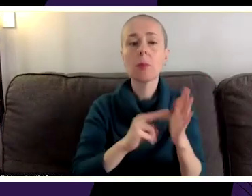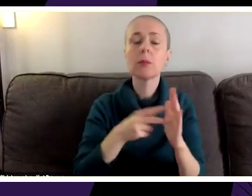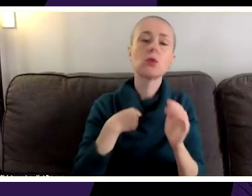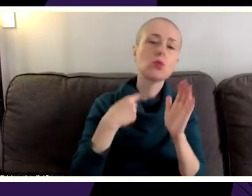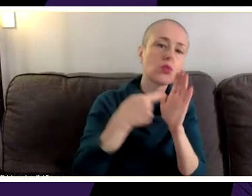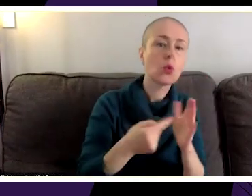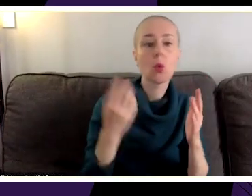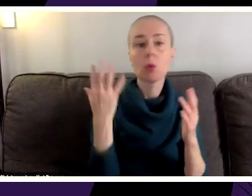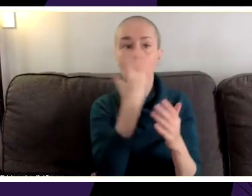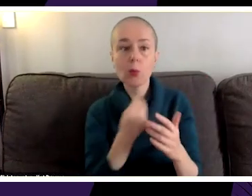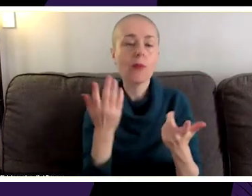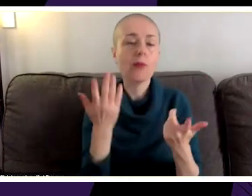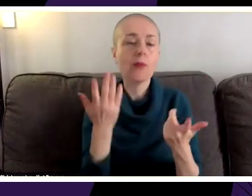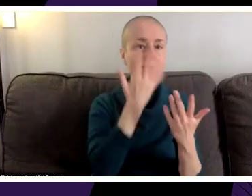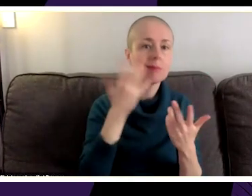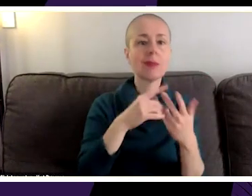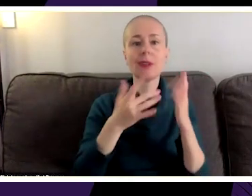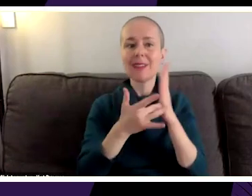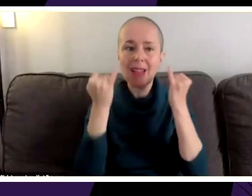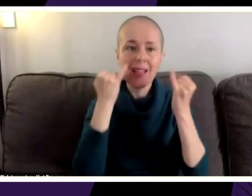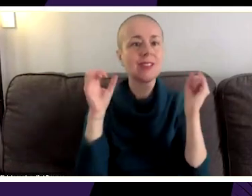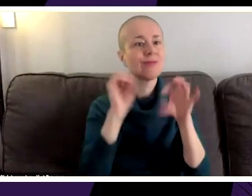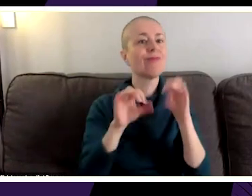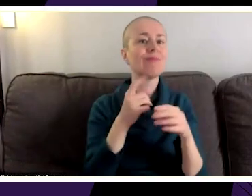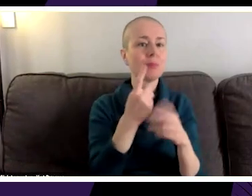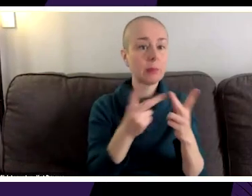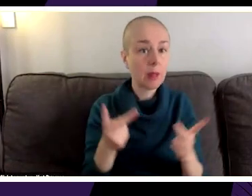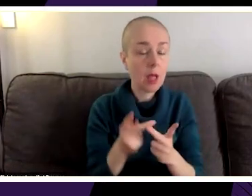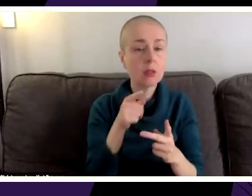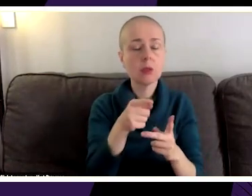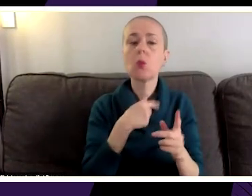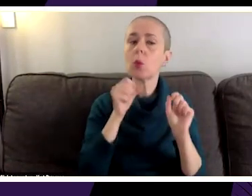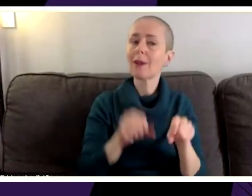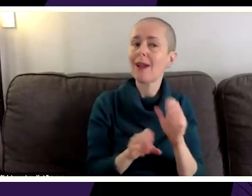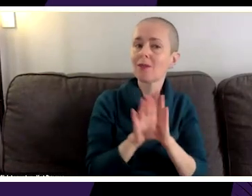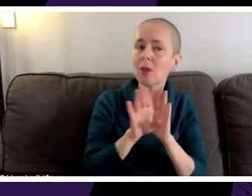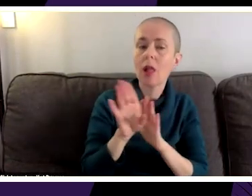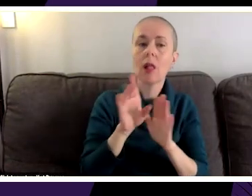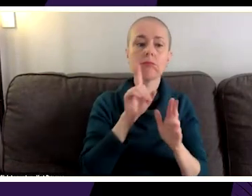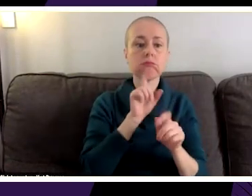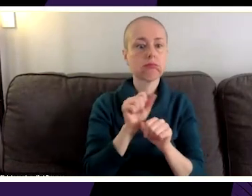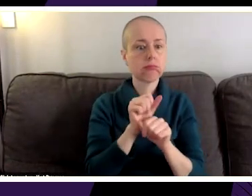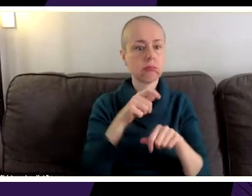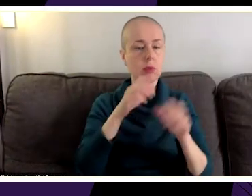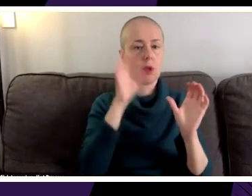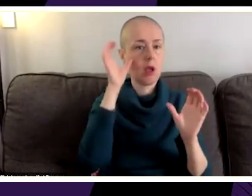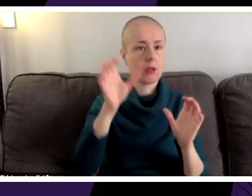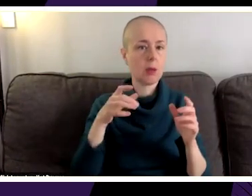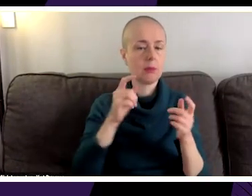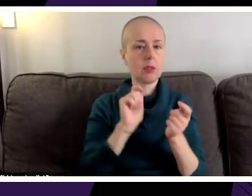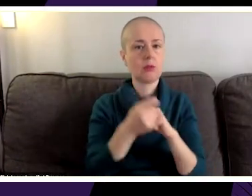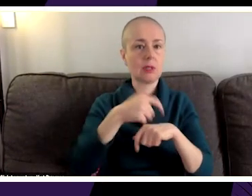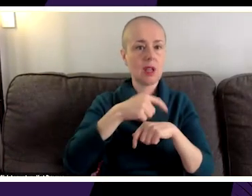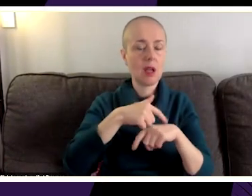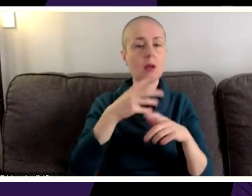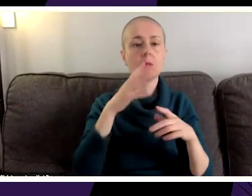By having this space for fast prototyping, we were able to evolve concepts in real time alongside the scripts and rehearsals. And reminder,